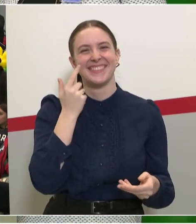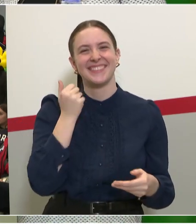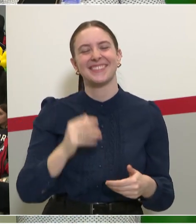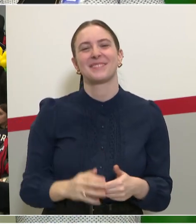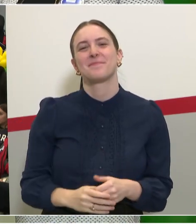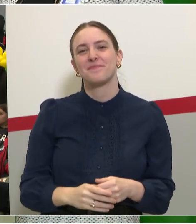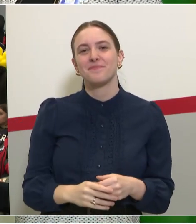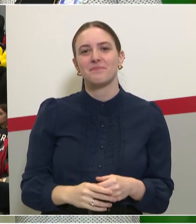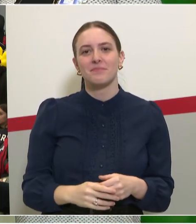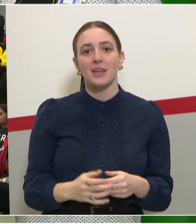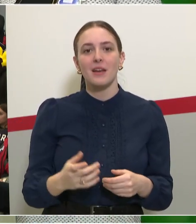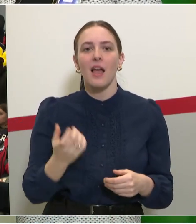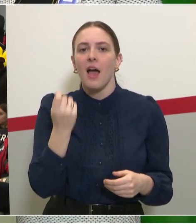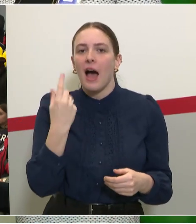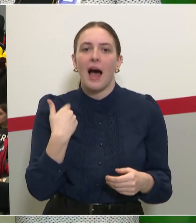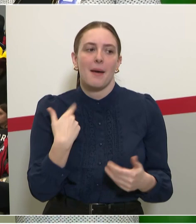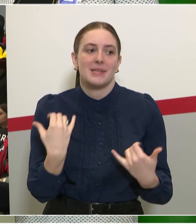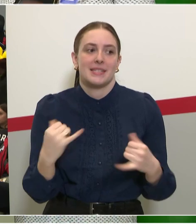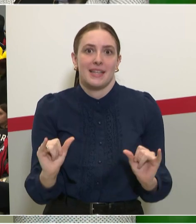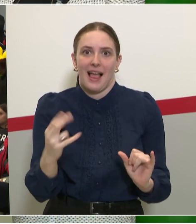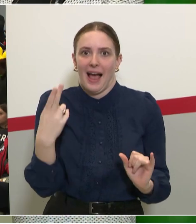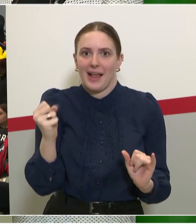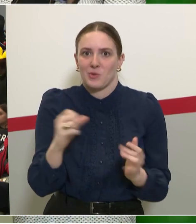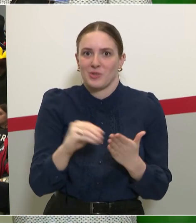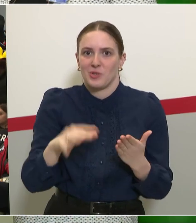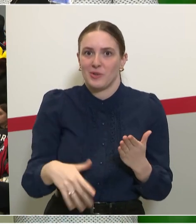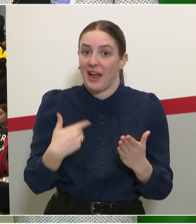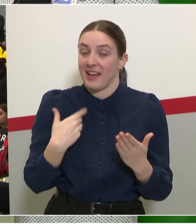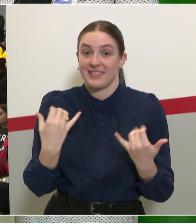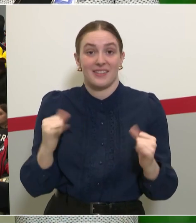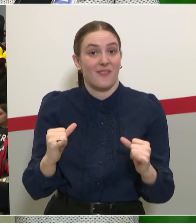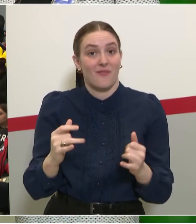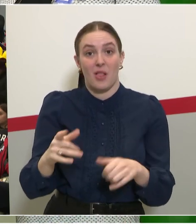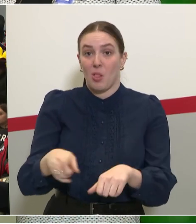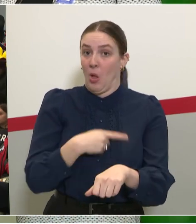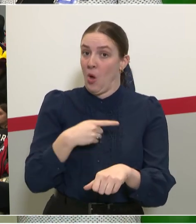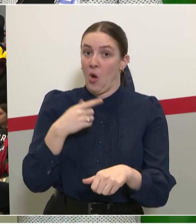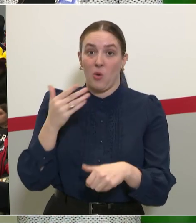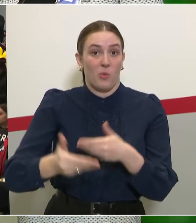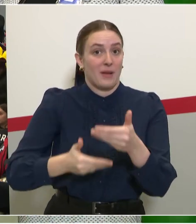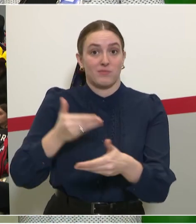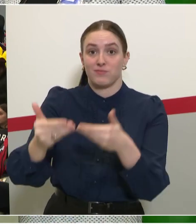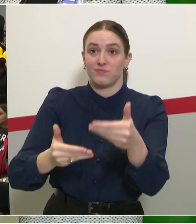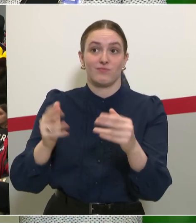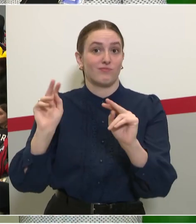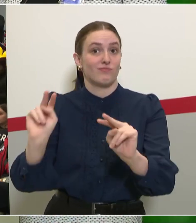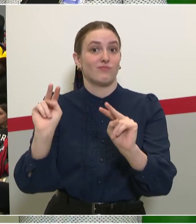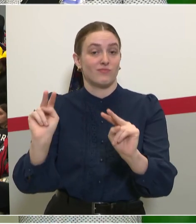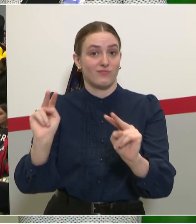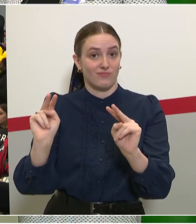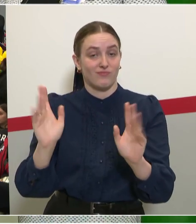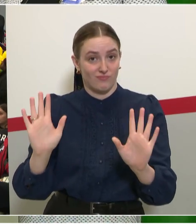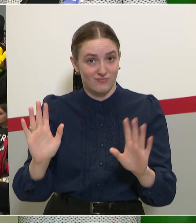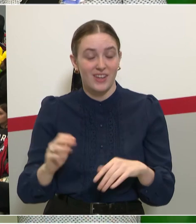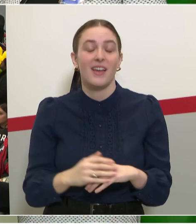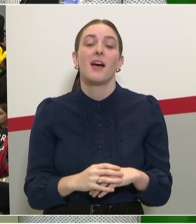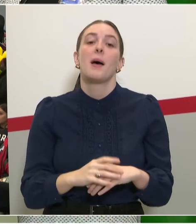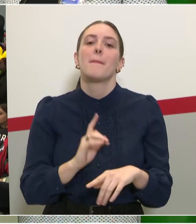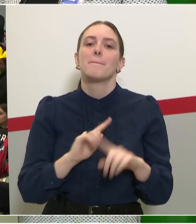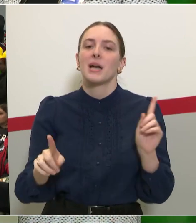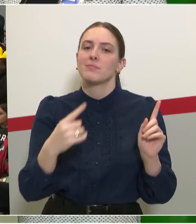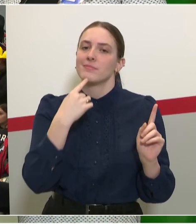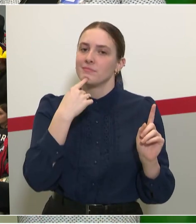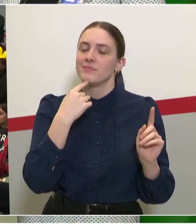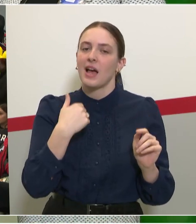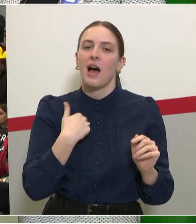But I'm still a high schooler, and I have a long way to go. And Lord knows that. But in all seriousness, I want to